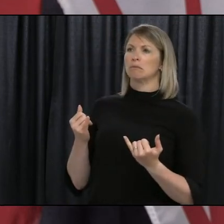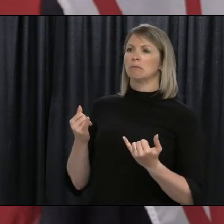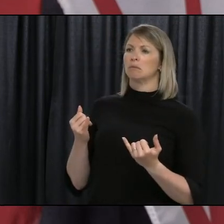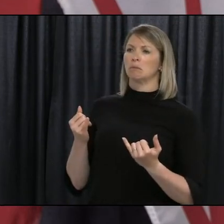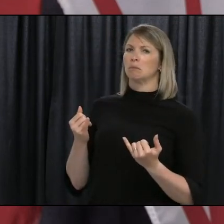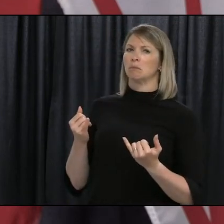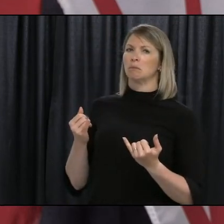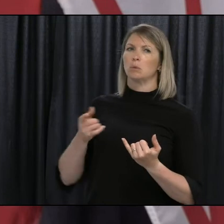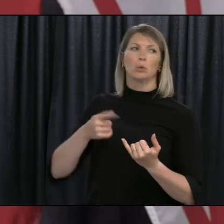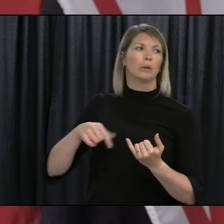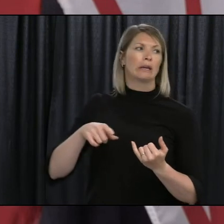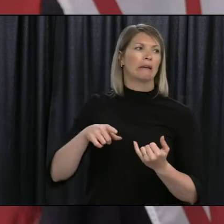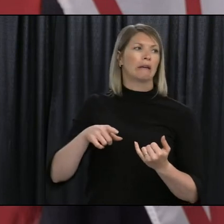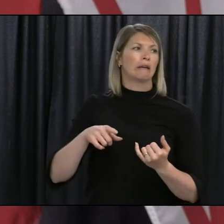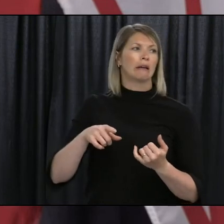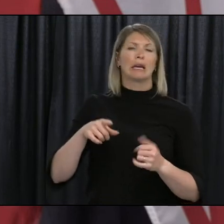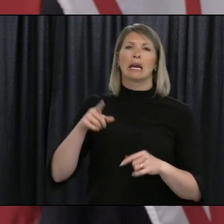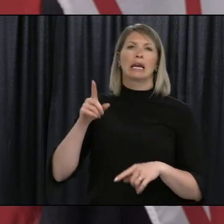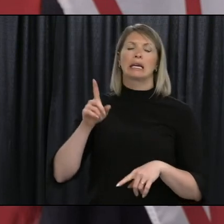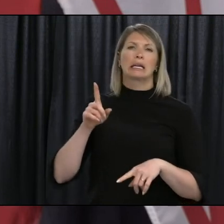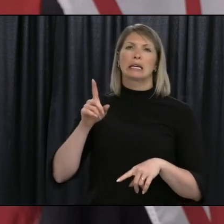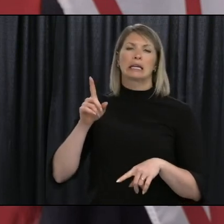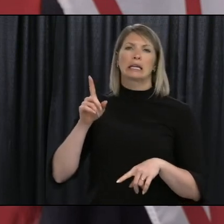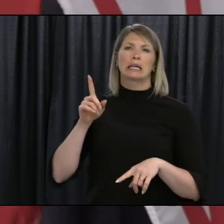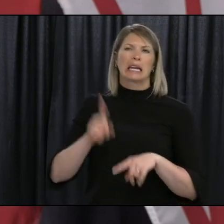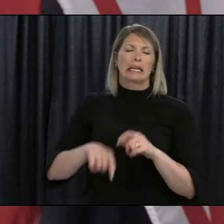we have let Ottawa know. We have